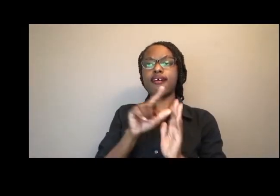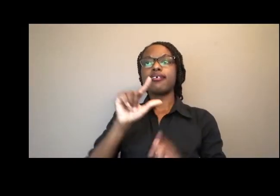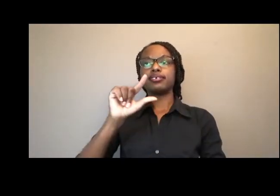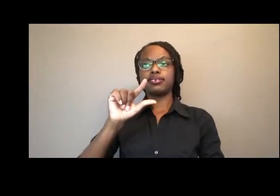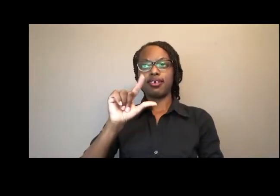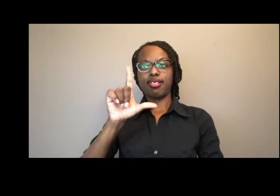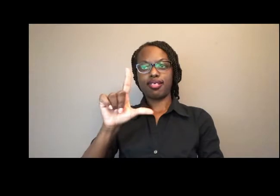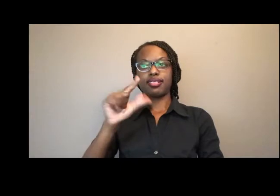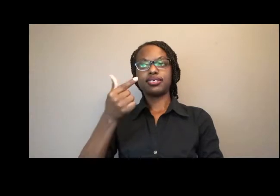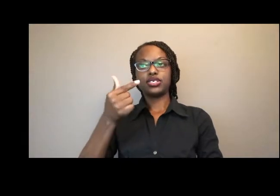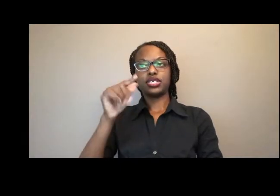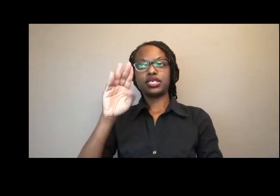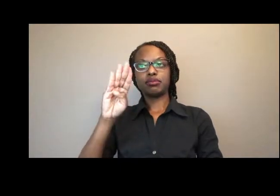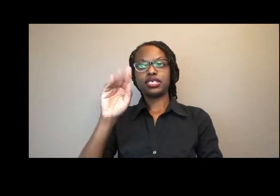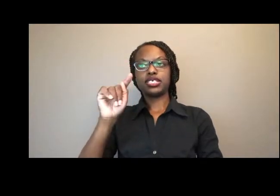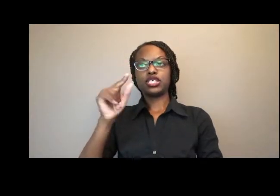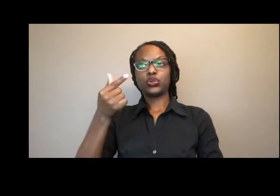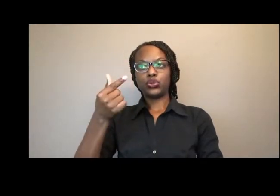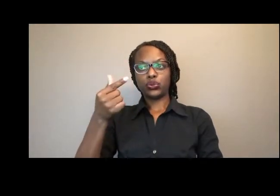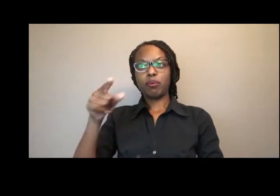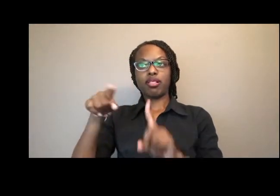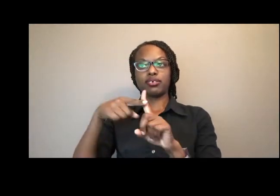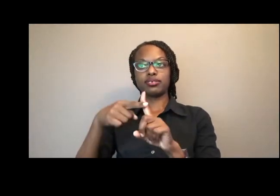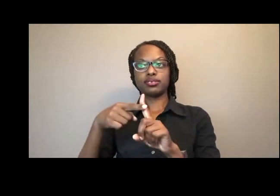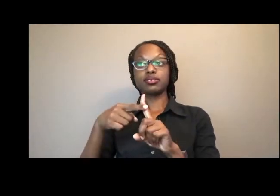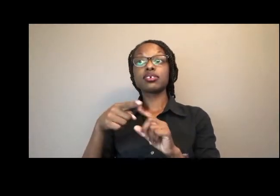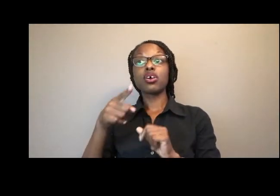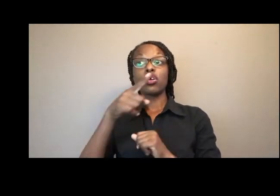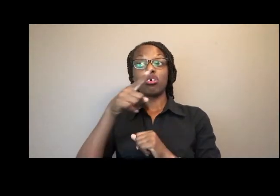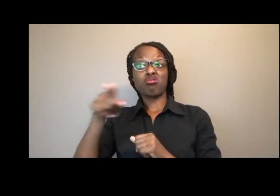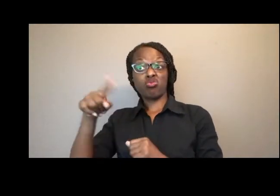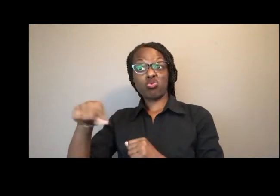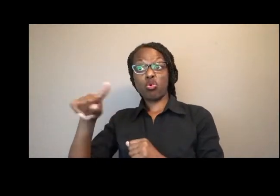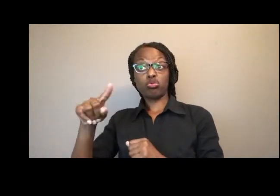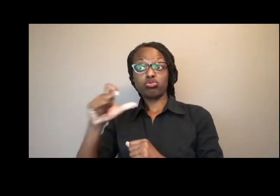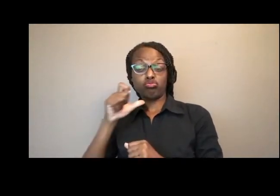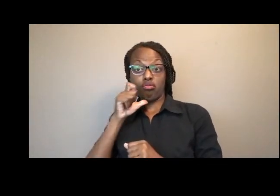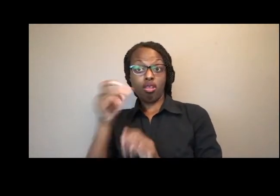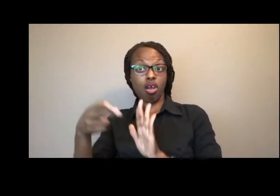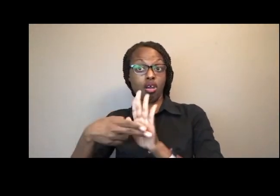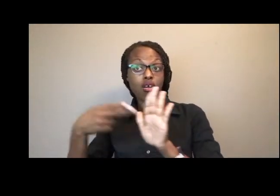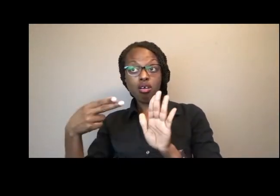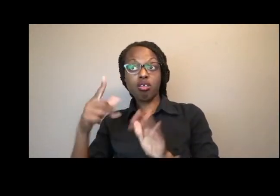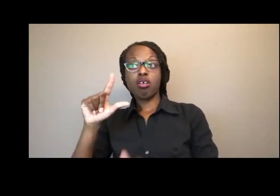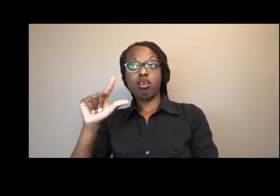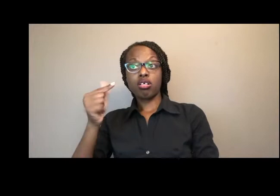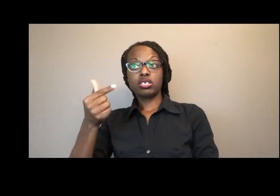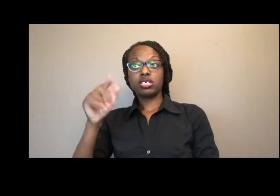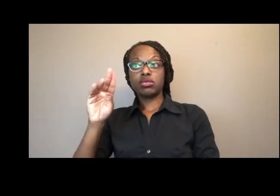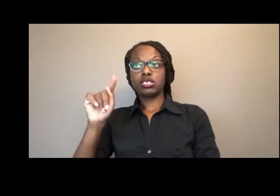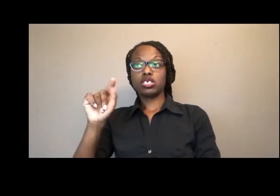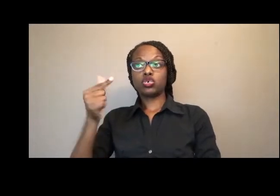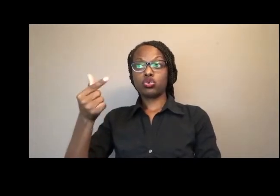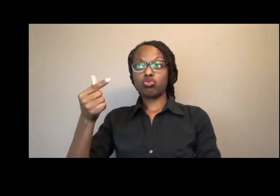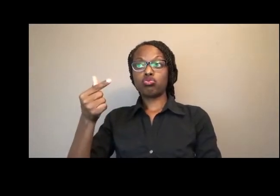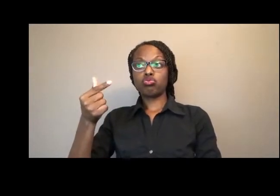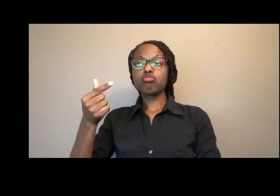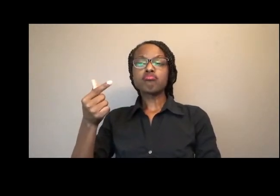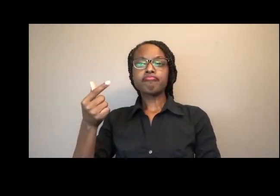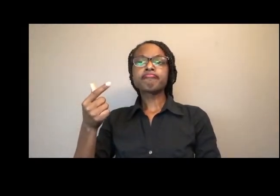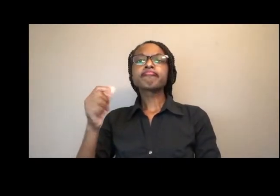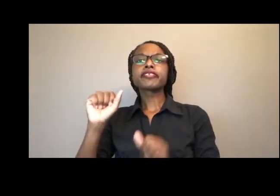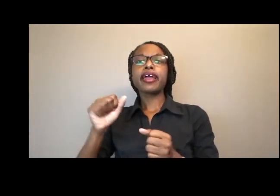hard for marriage equality, and now we just passed a law saying that it's illegal to fire someone for their